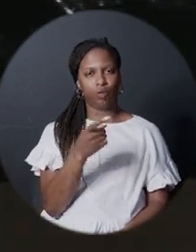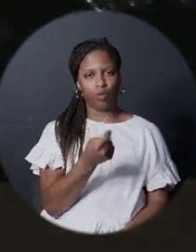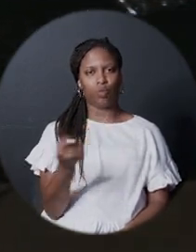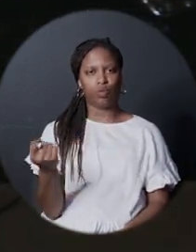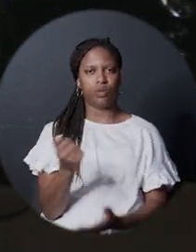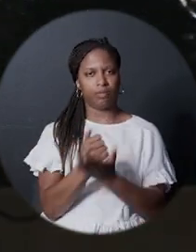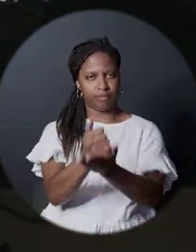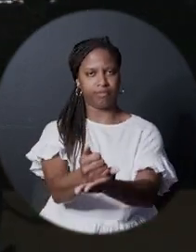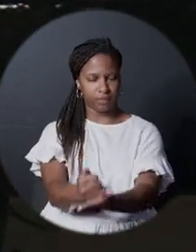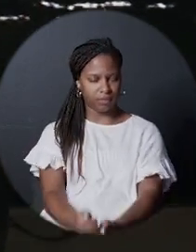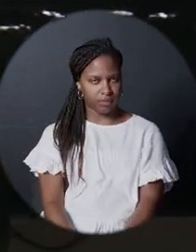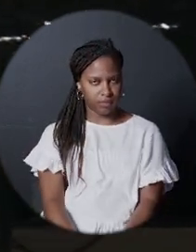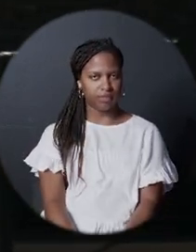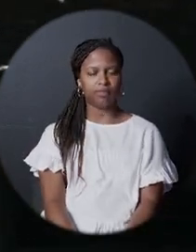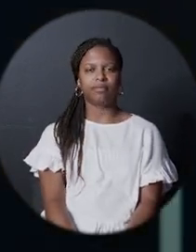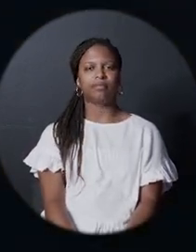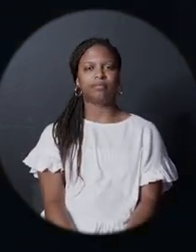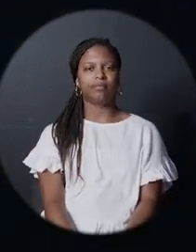I'm going to give you tools.